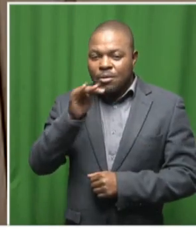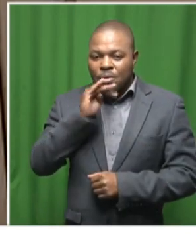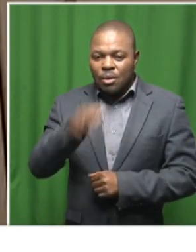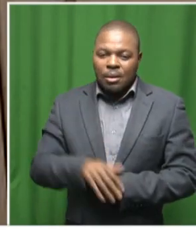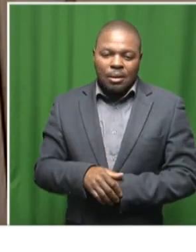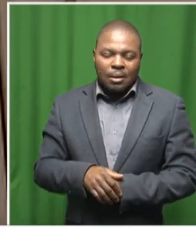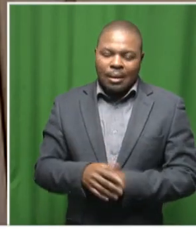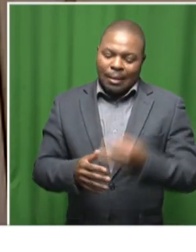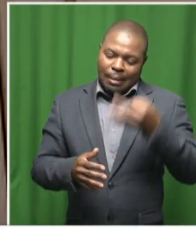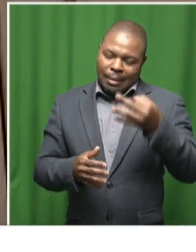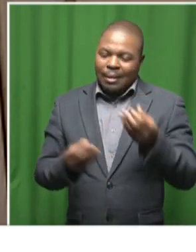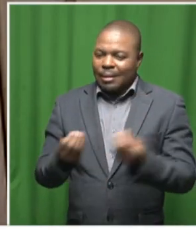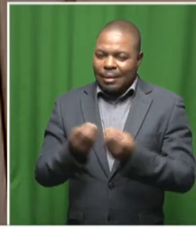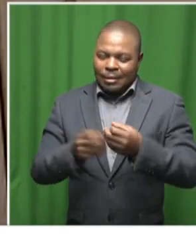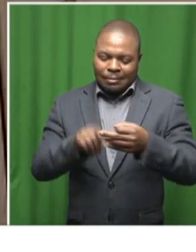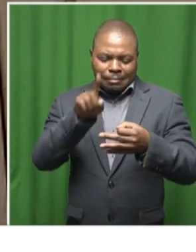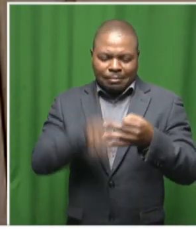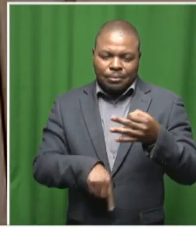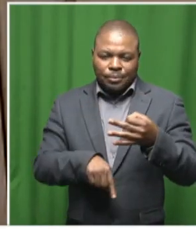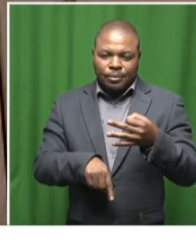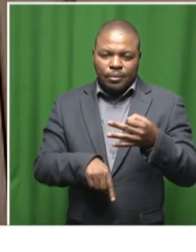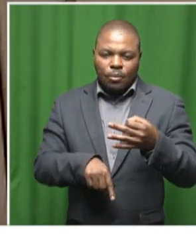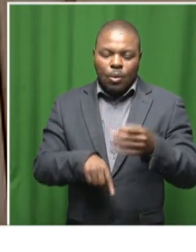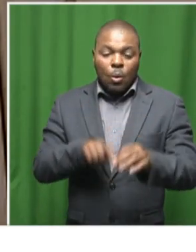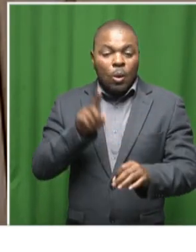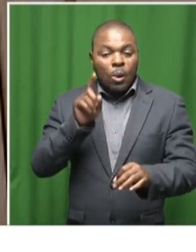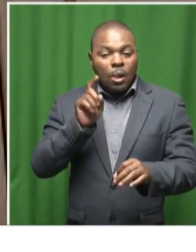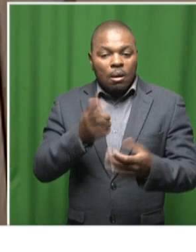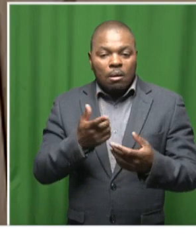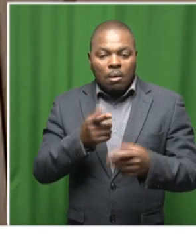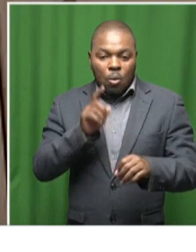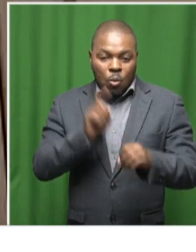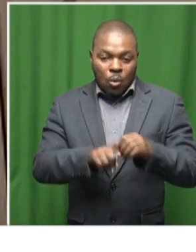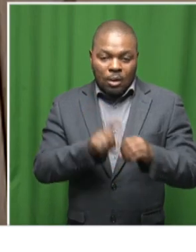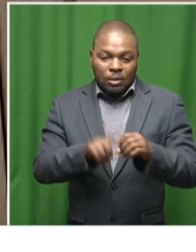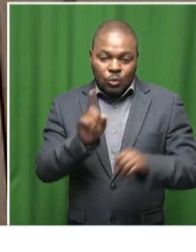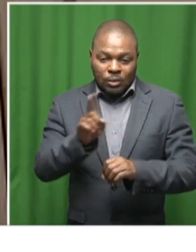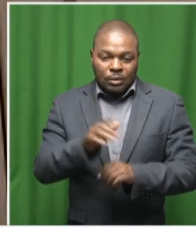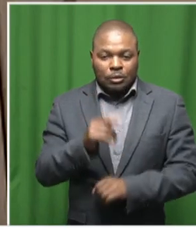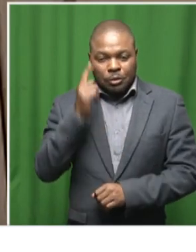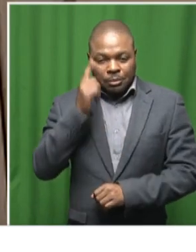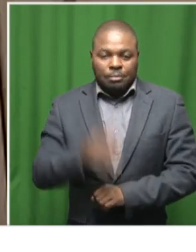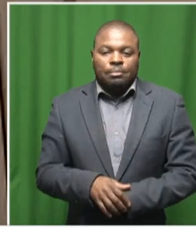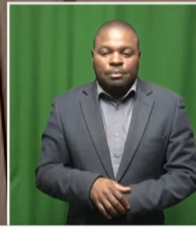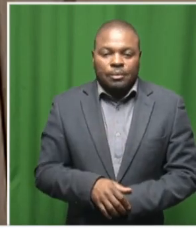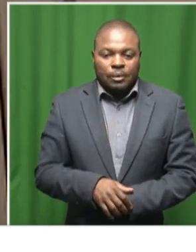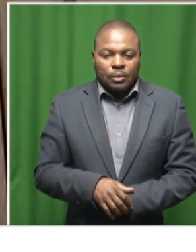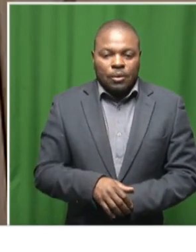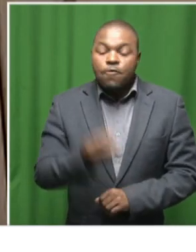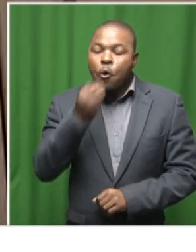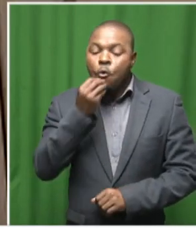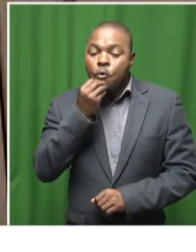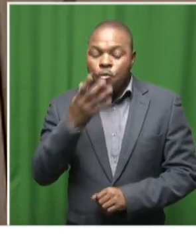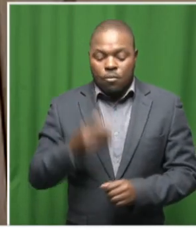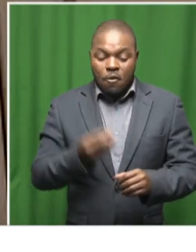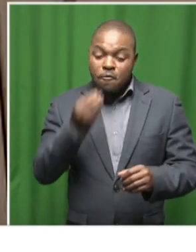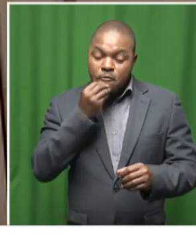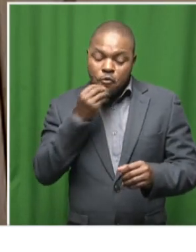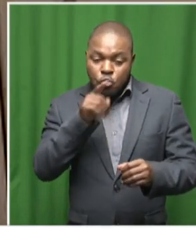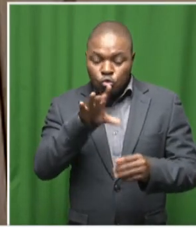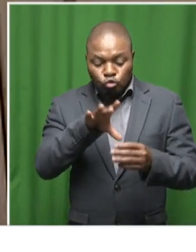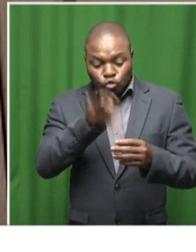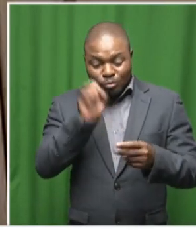just three things, right? So the quality of food. So what do I mean by that? The quality of food that you